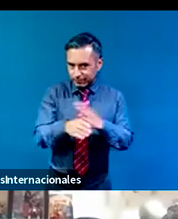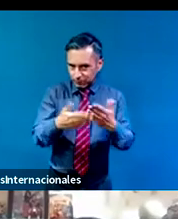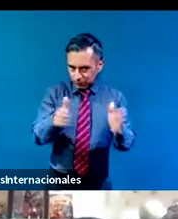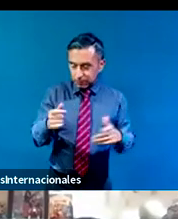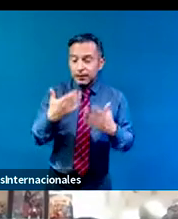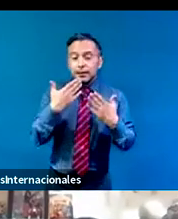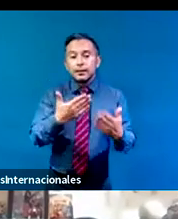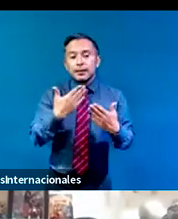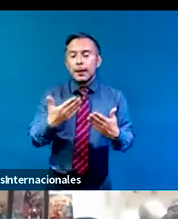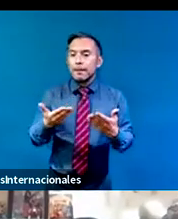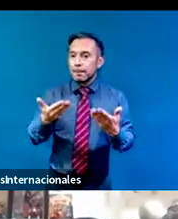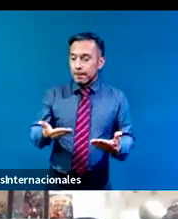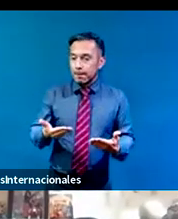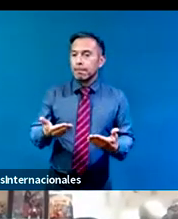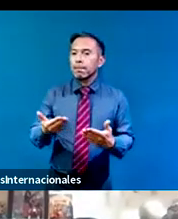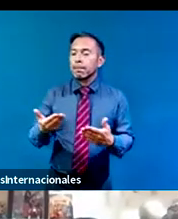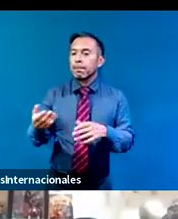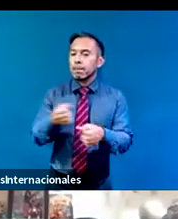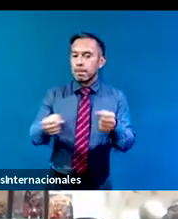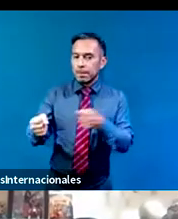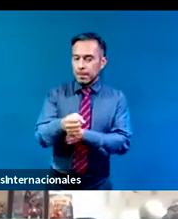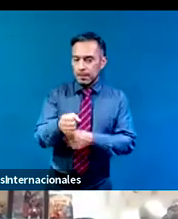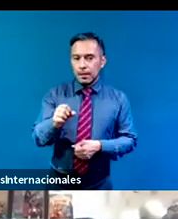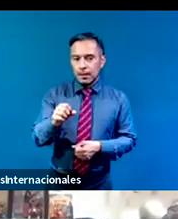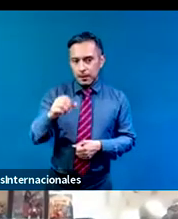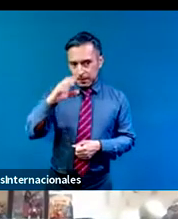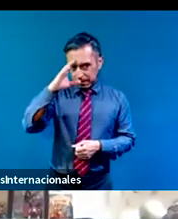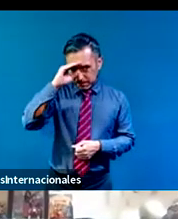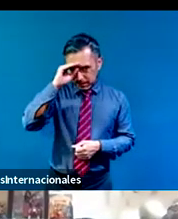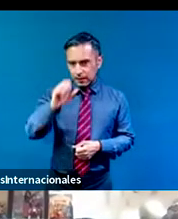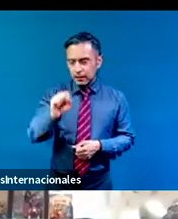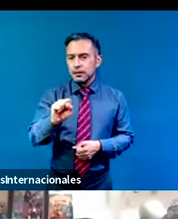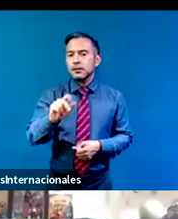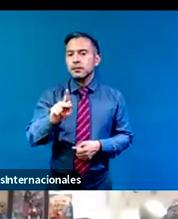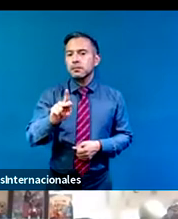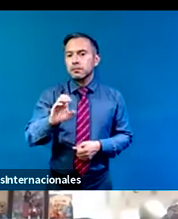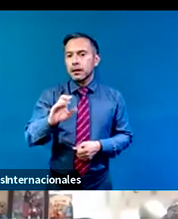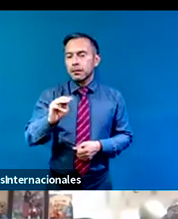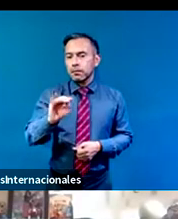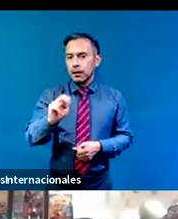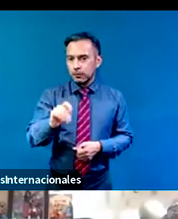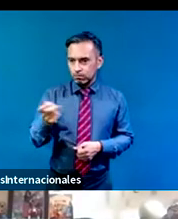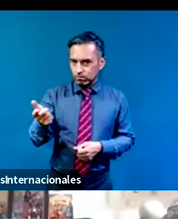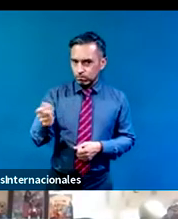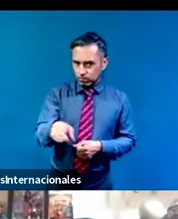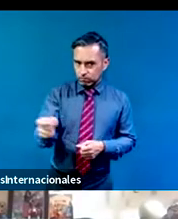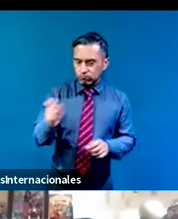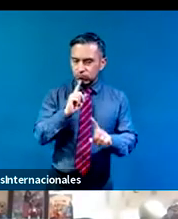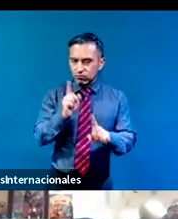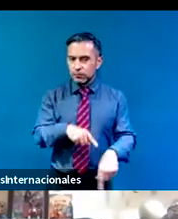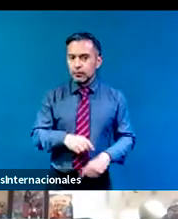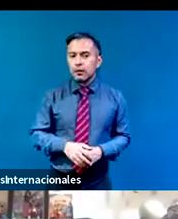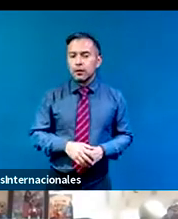to answer the question about how to reverse gender hostile policies